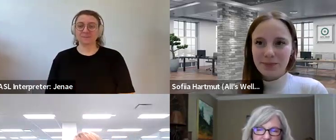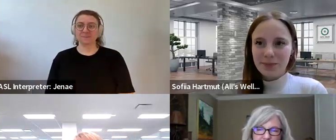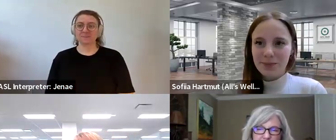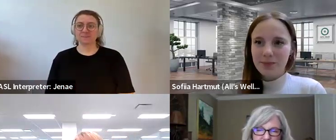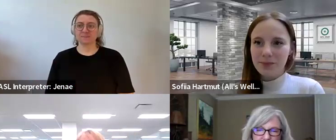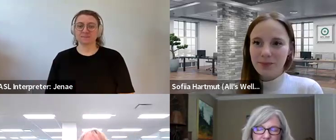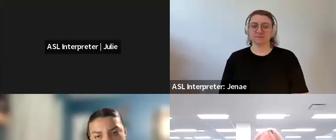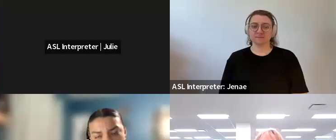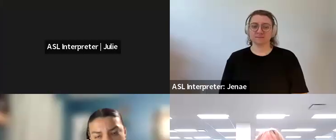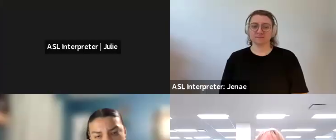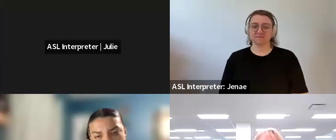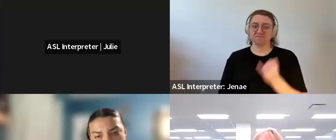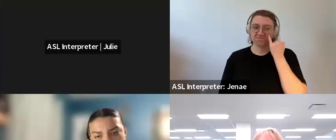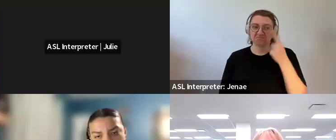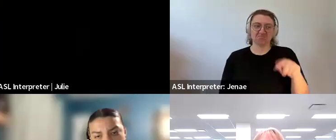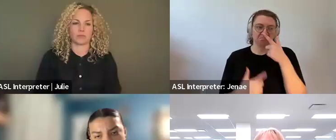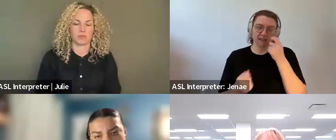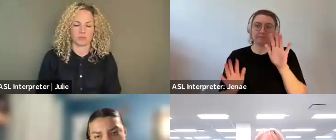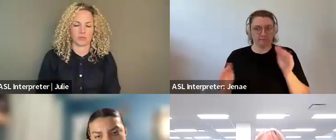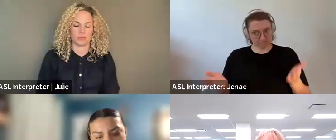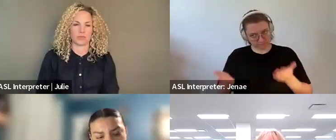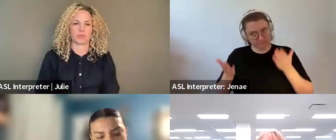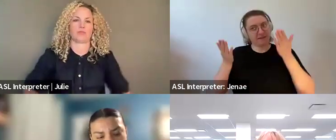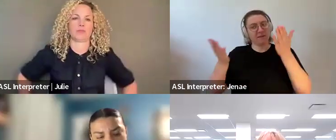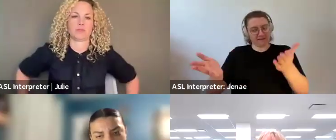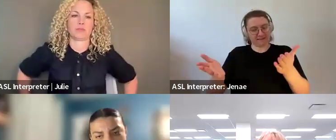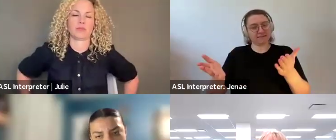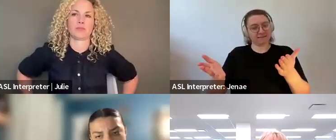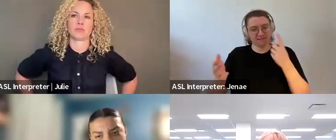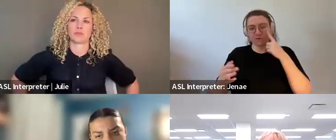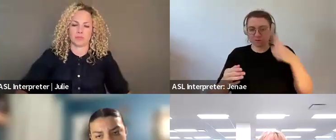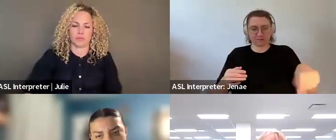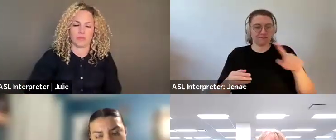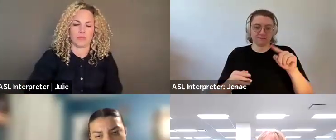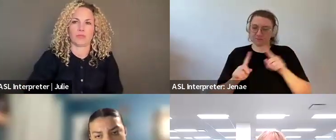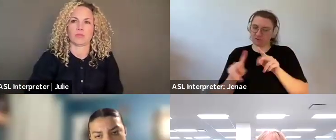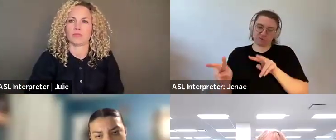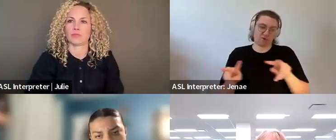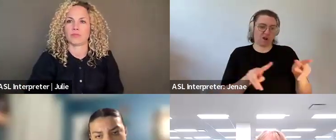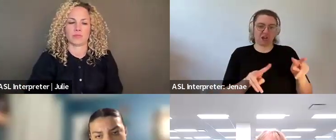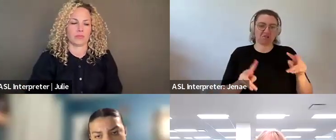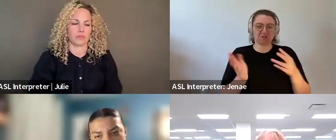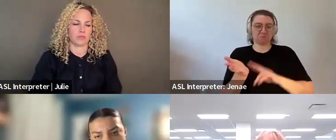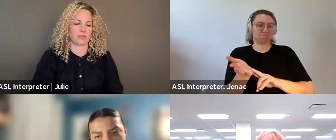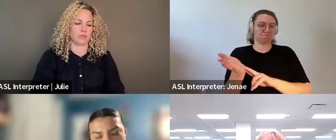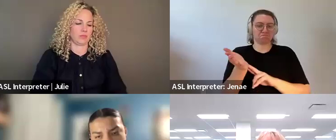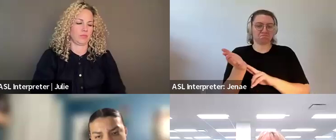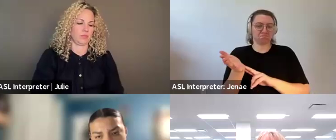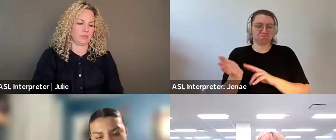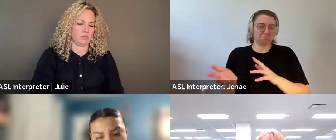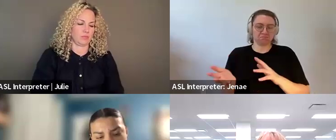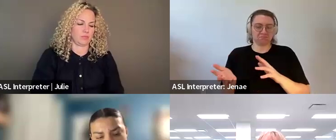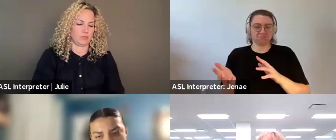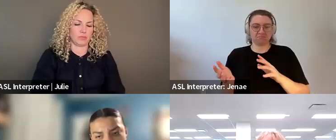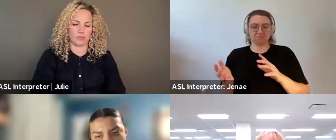for those of you that are interested. Just highly recommended for folks to view, to get an idea of kind of where